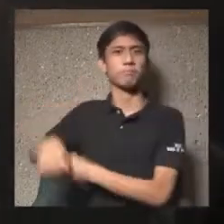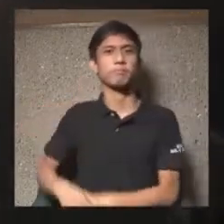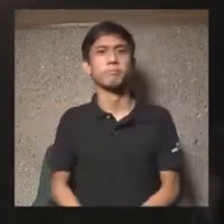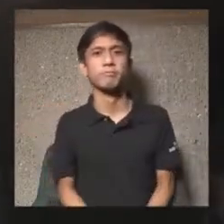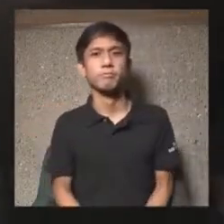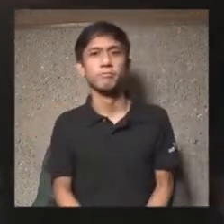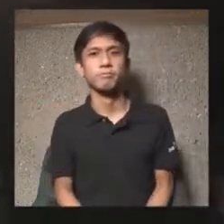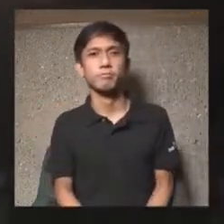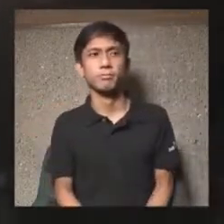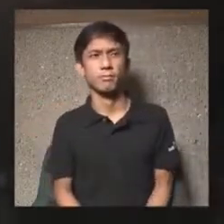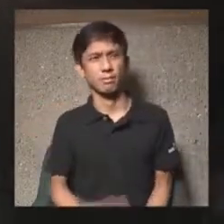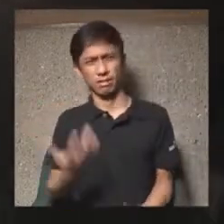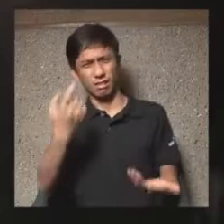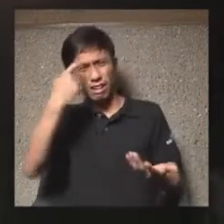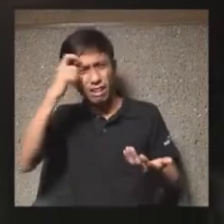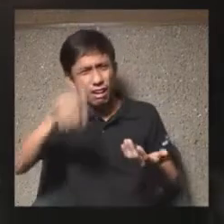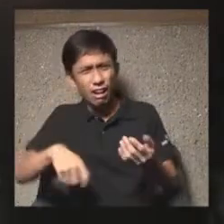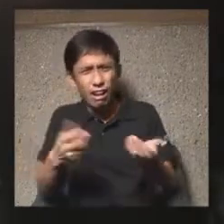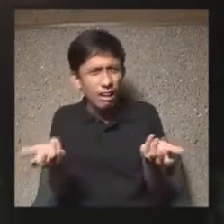my failings.